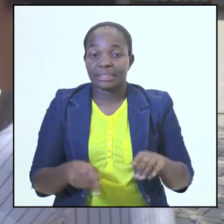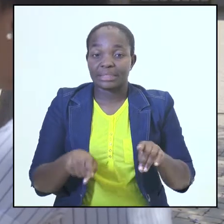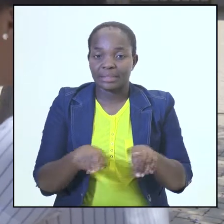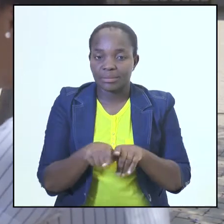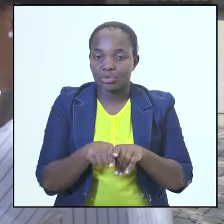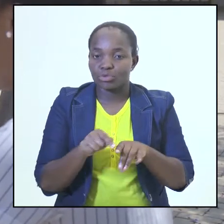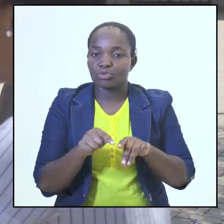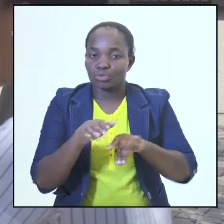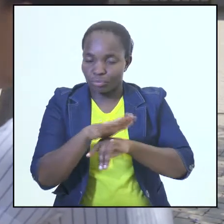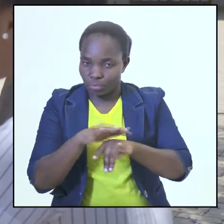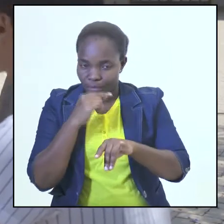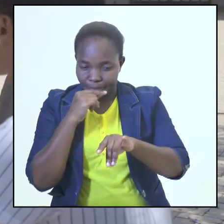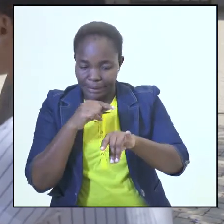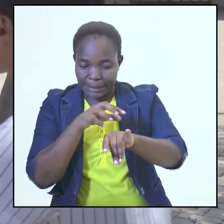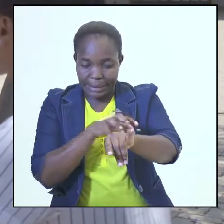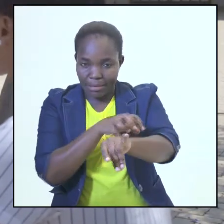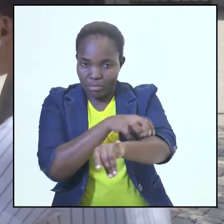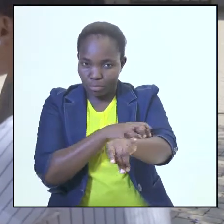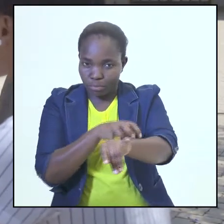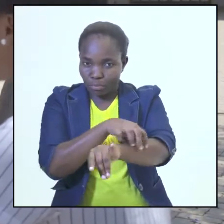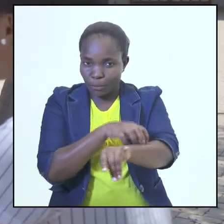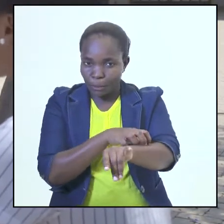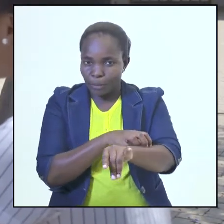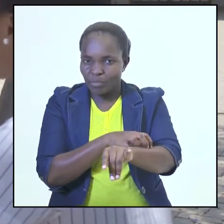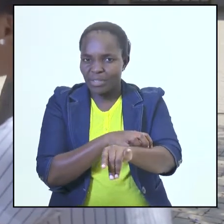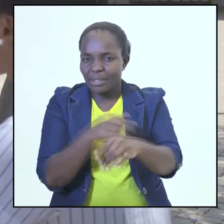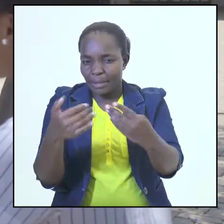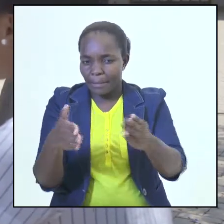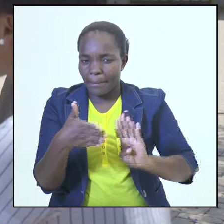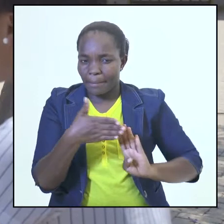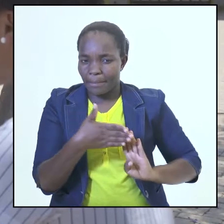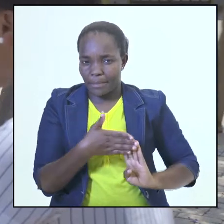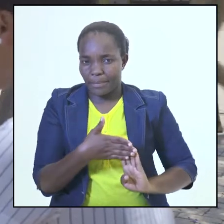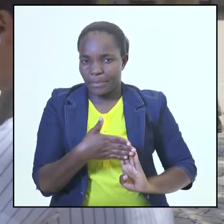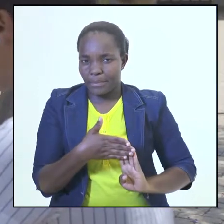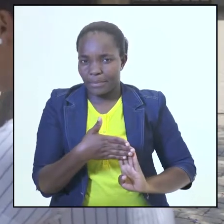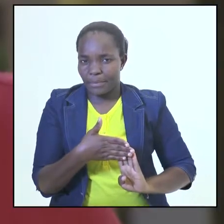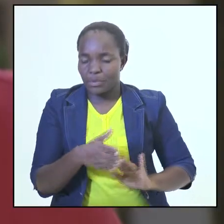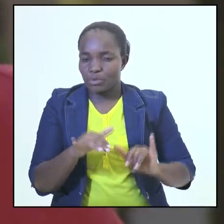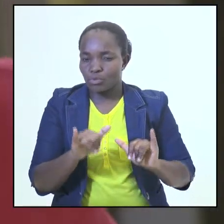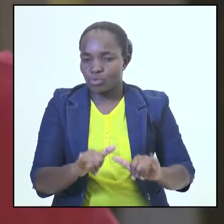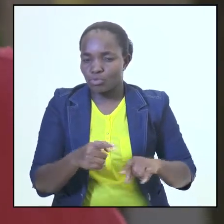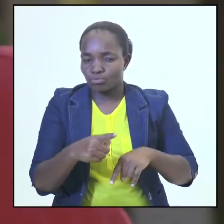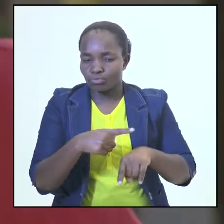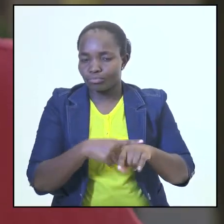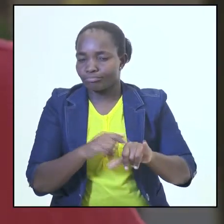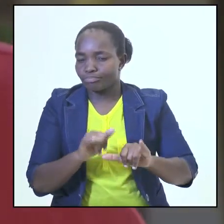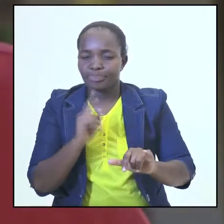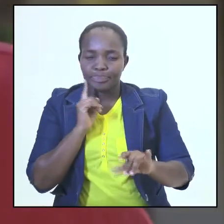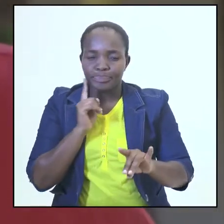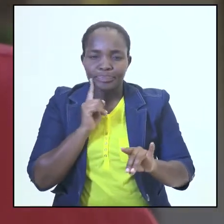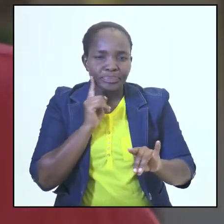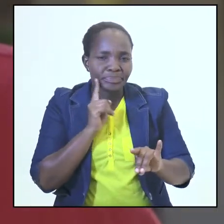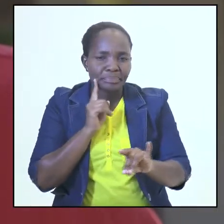Cheetah Conservation Fund? Yeah, they keep cheetahs in conditions, call them ecosystems, in which they love to live, so that